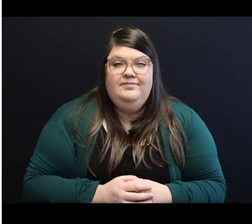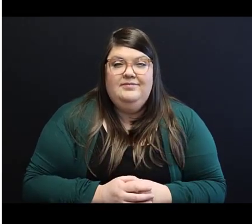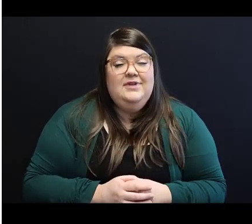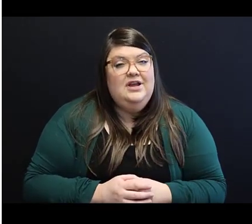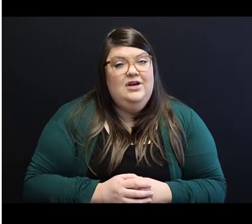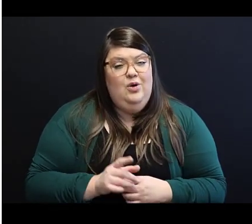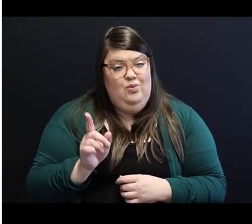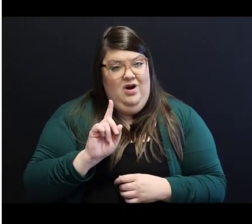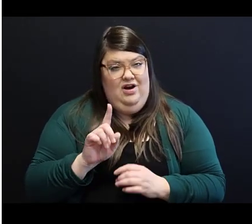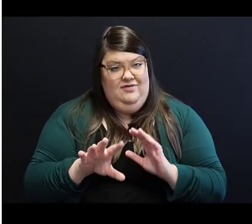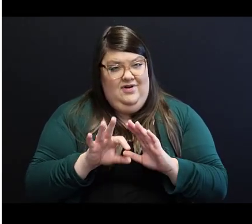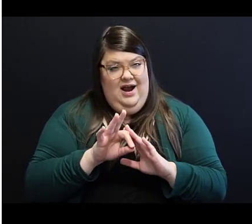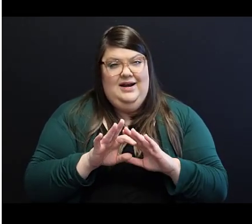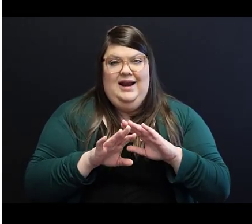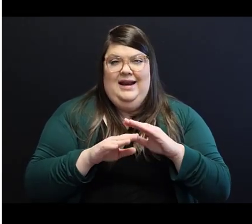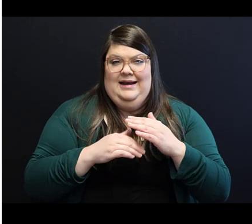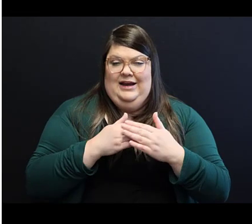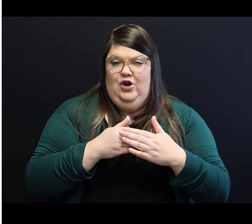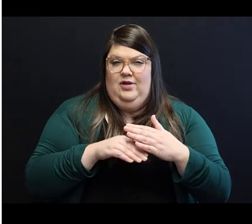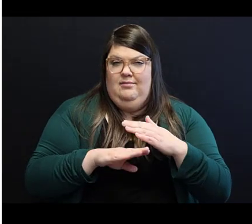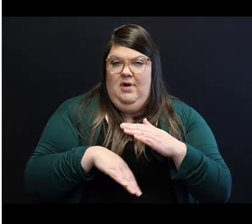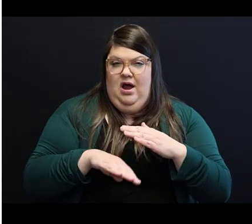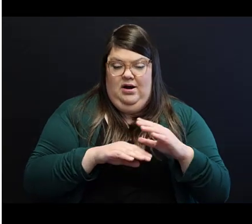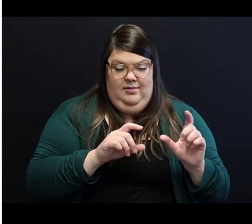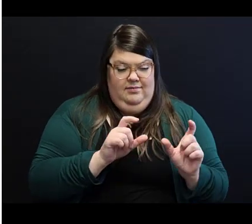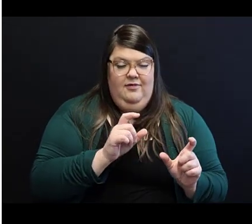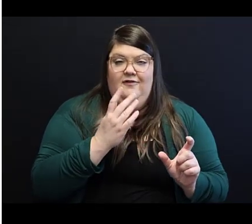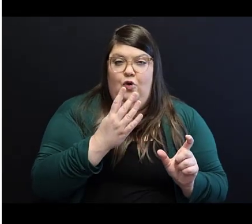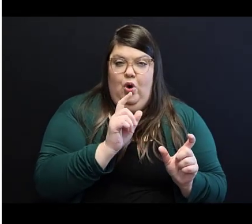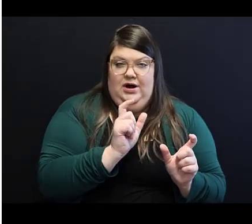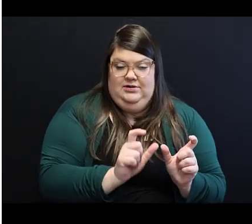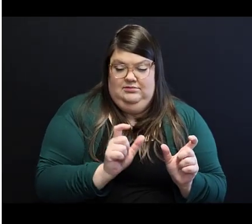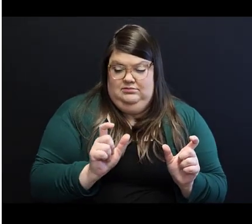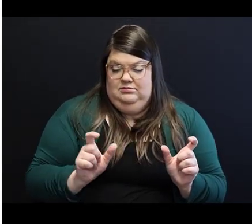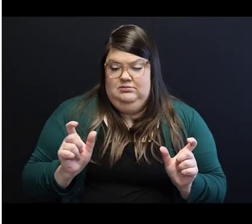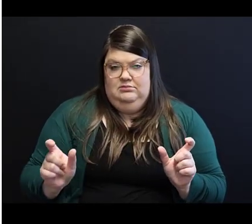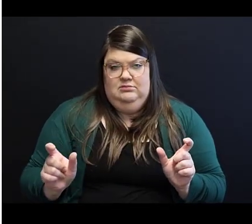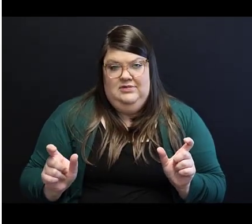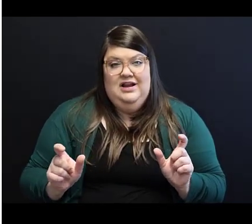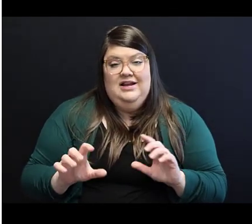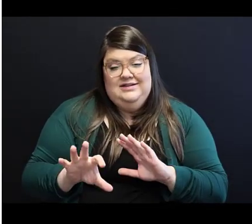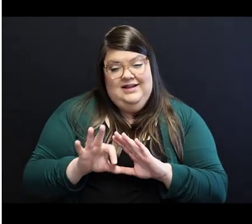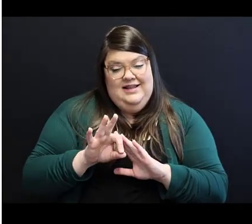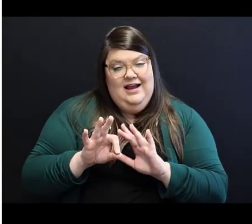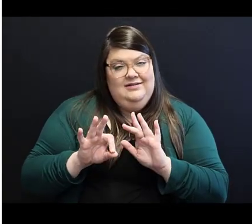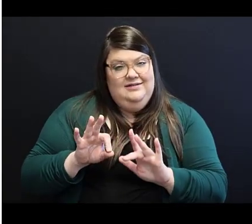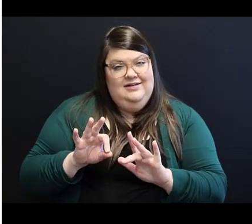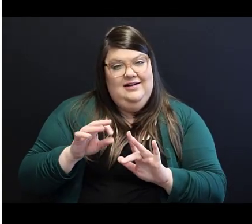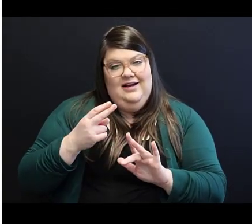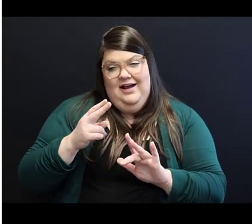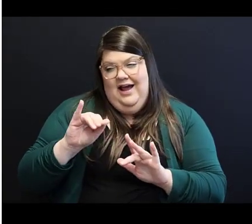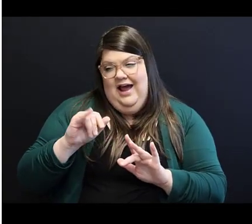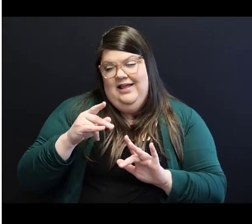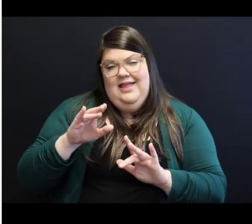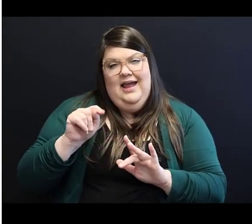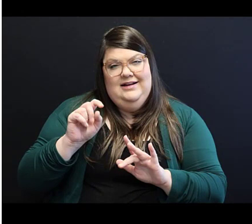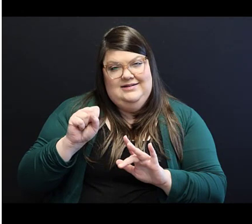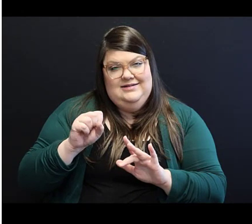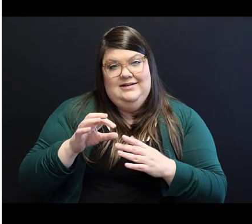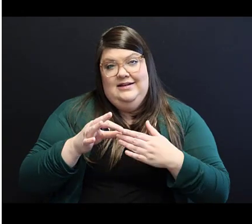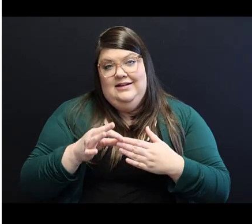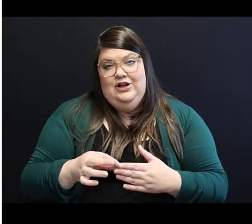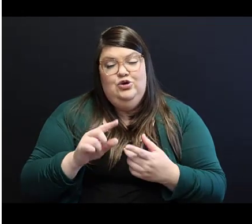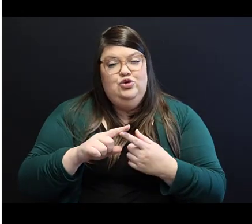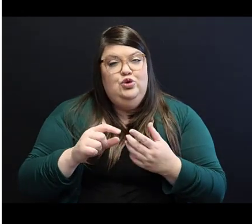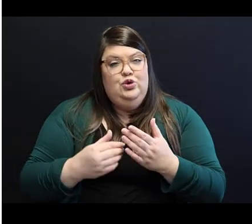Located near the bottom of the screen are 4 tiles. Select the Highlights tile. This will direct you to a page that shows featured